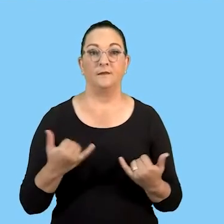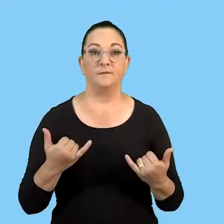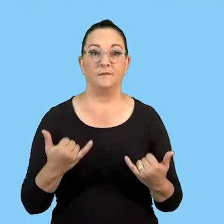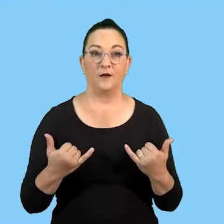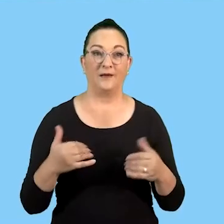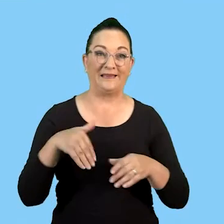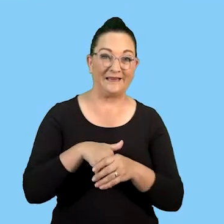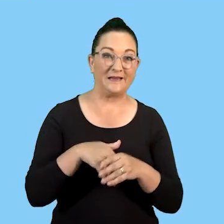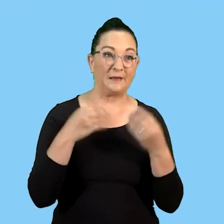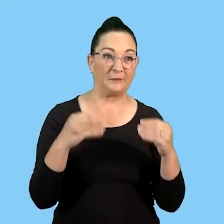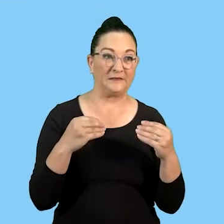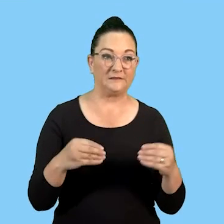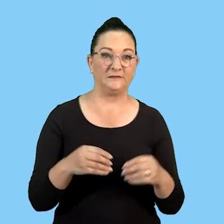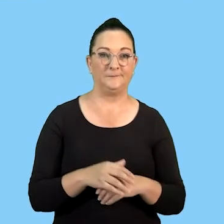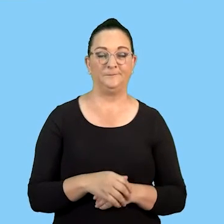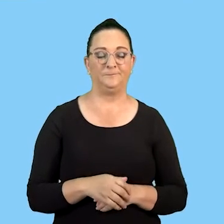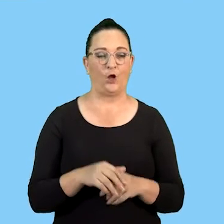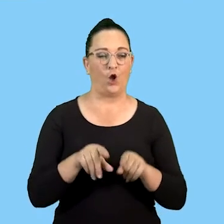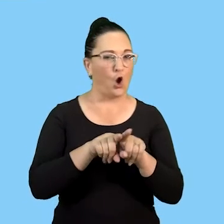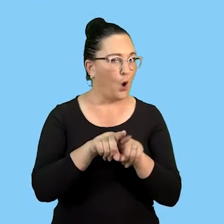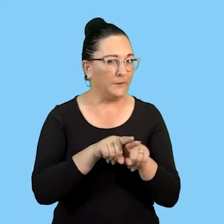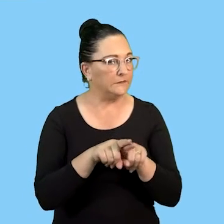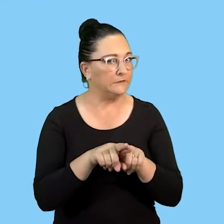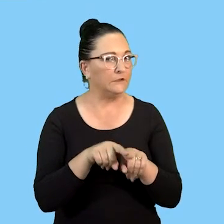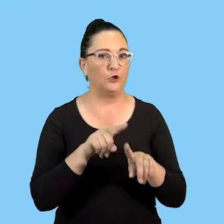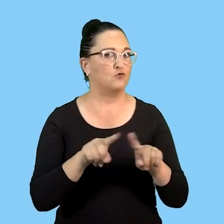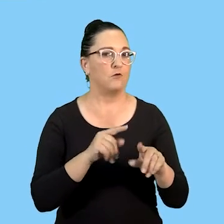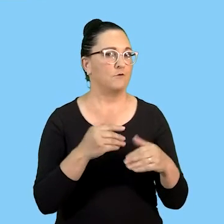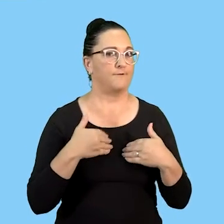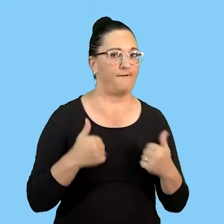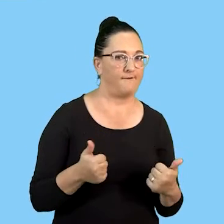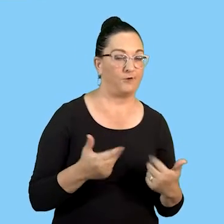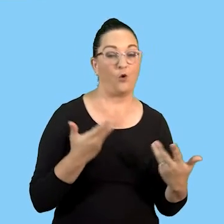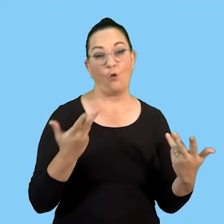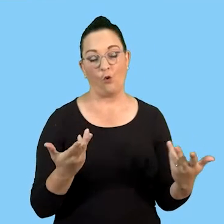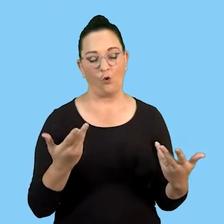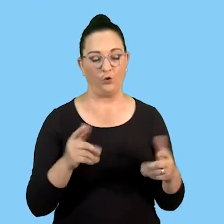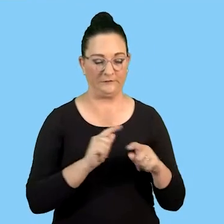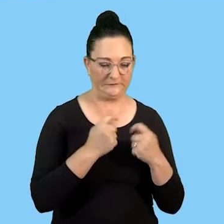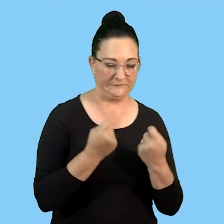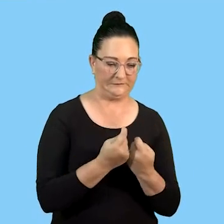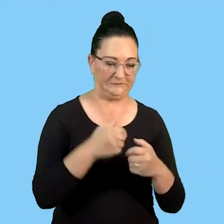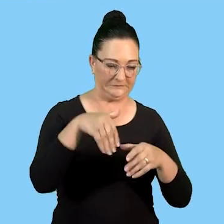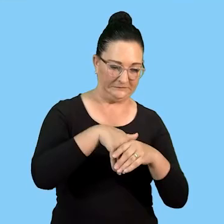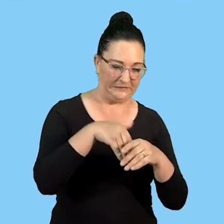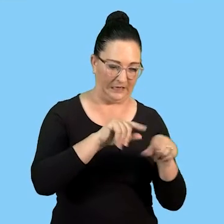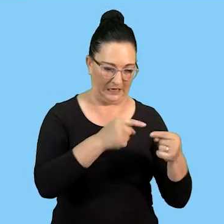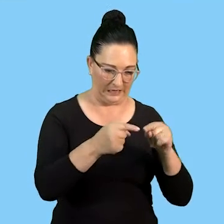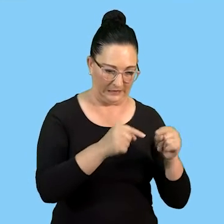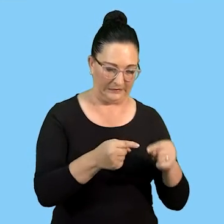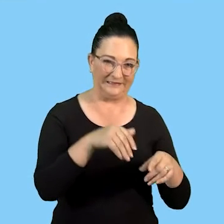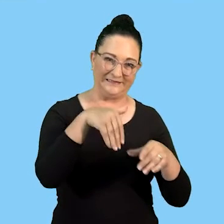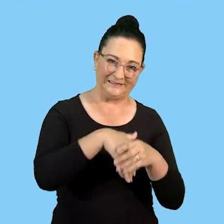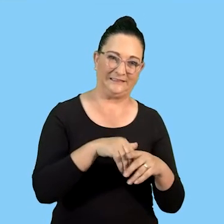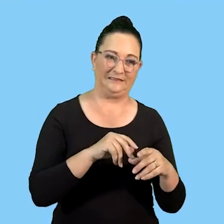the business, right? Unhealthy competition or inter-team rivalry may cause workers to